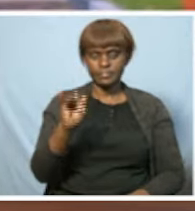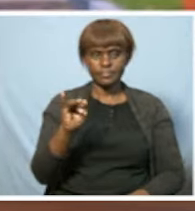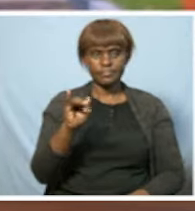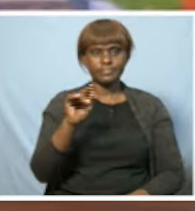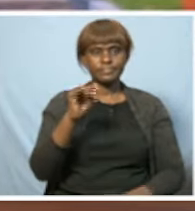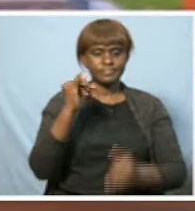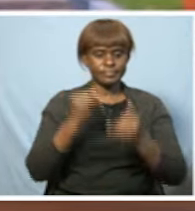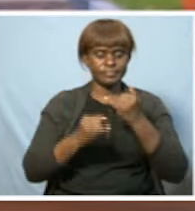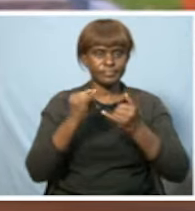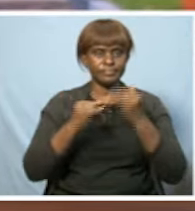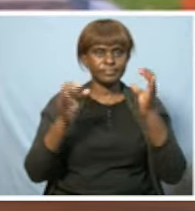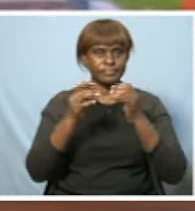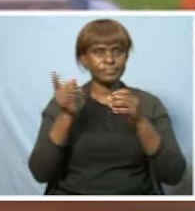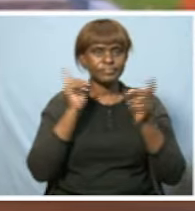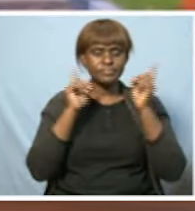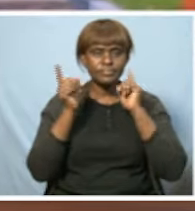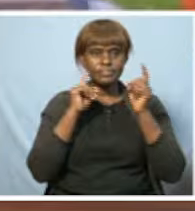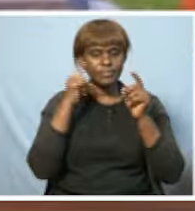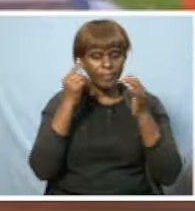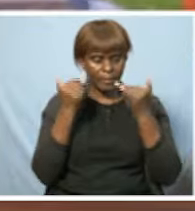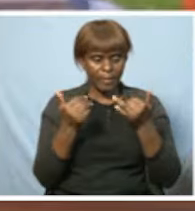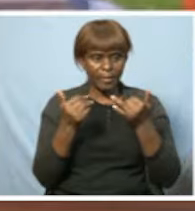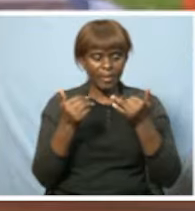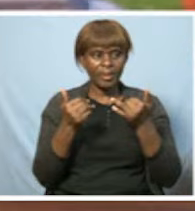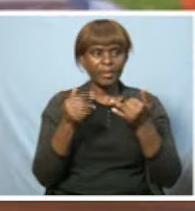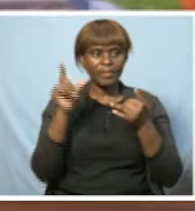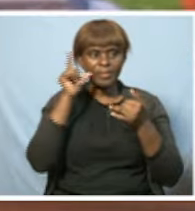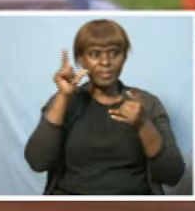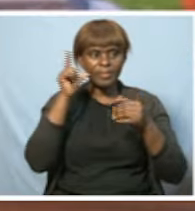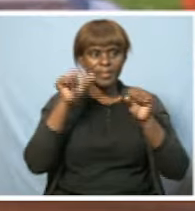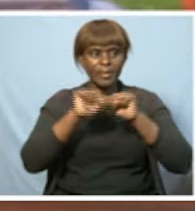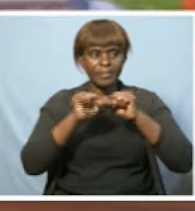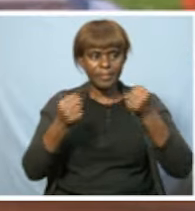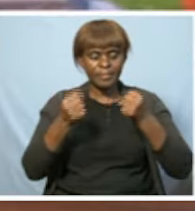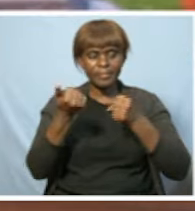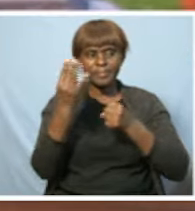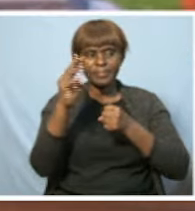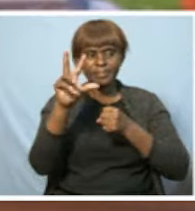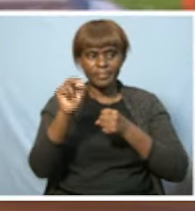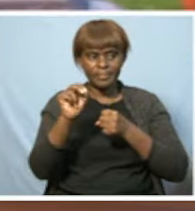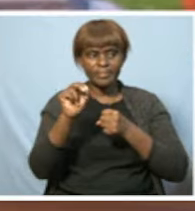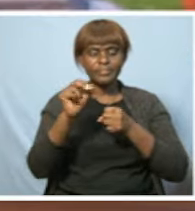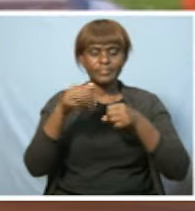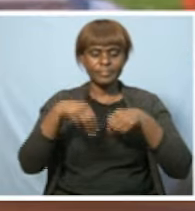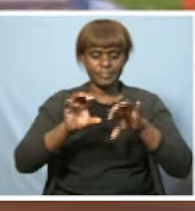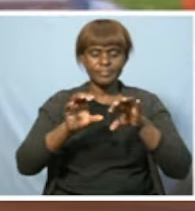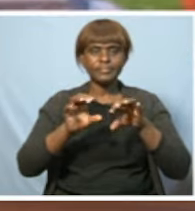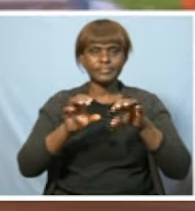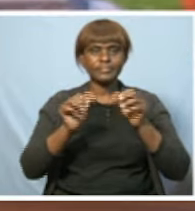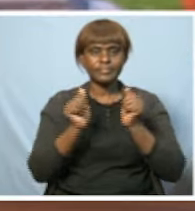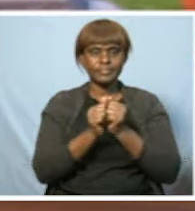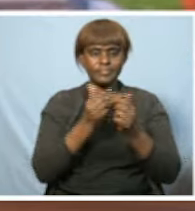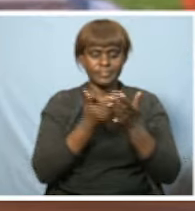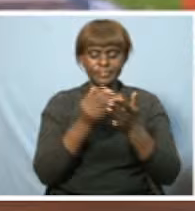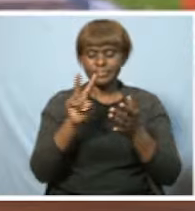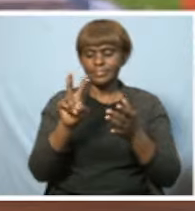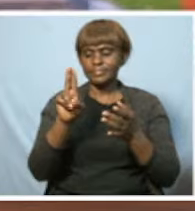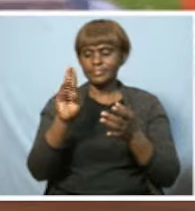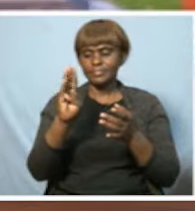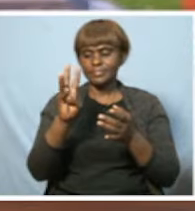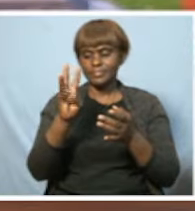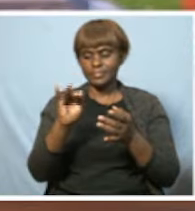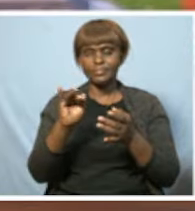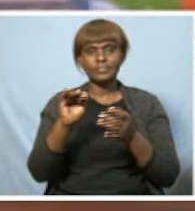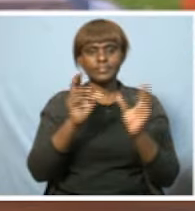committee and make their submissions. For now, we take a lunch break, and at 14:30, we reconvene with Vubi as a witness. My name